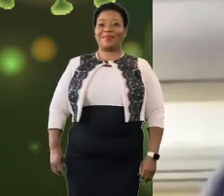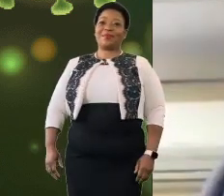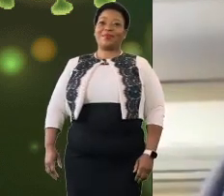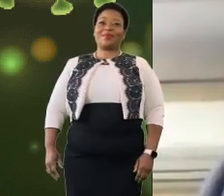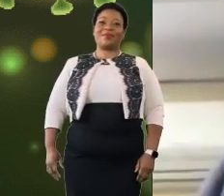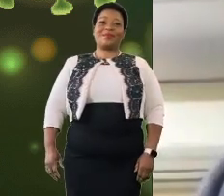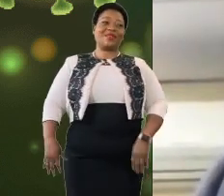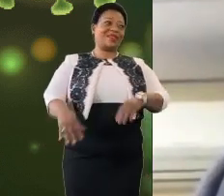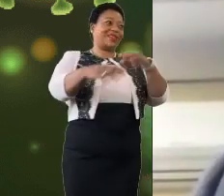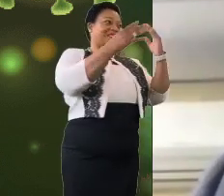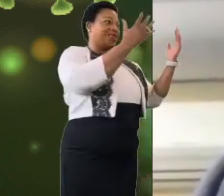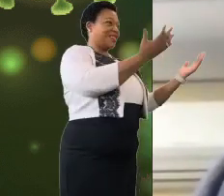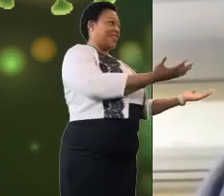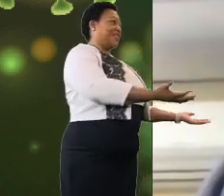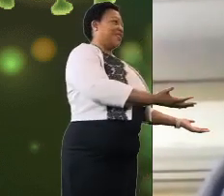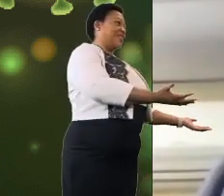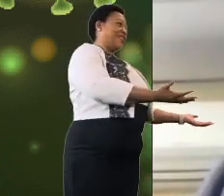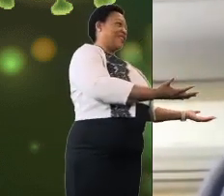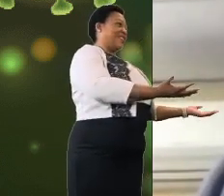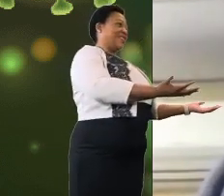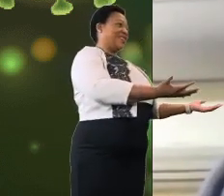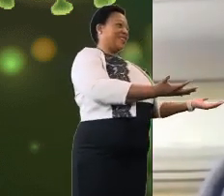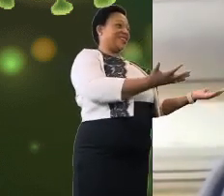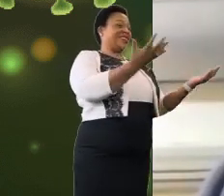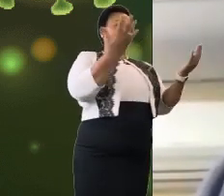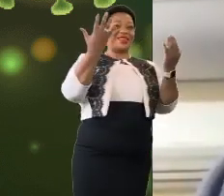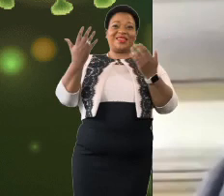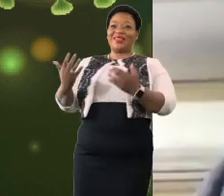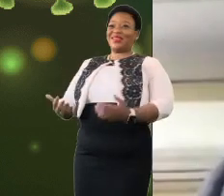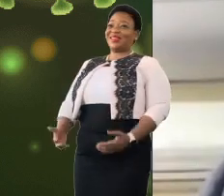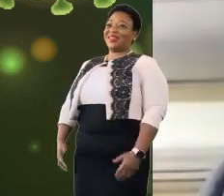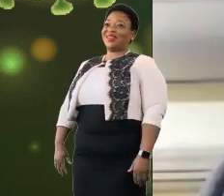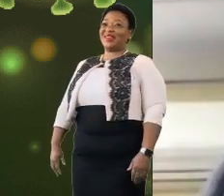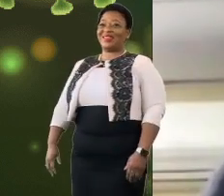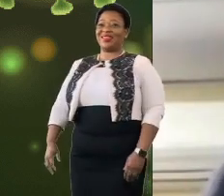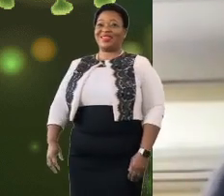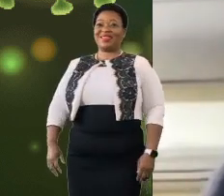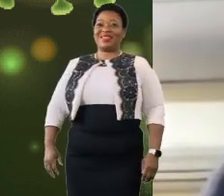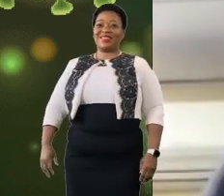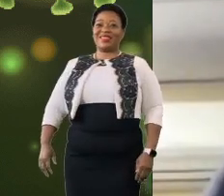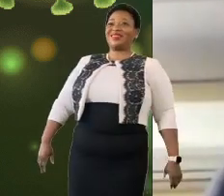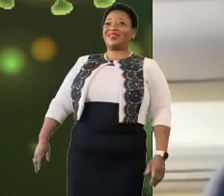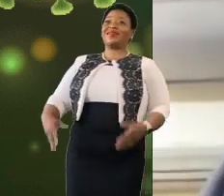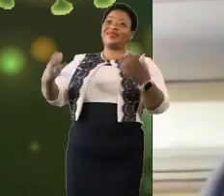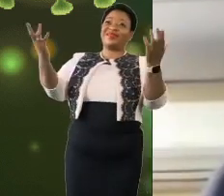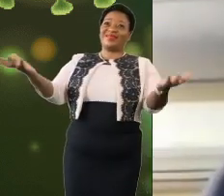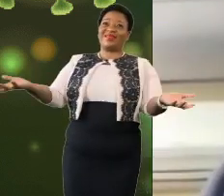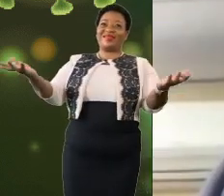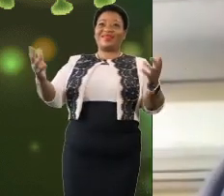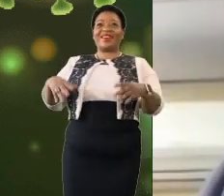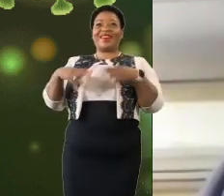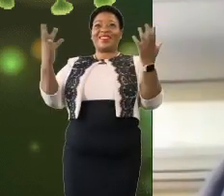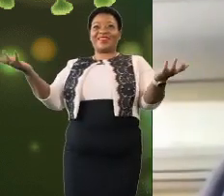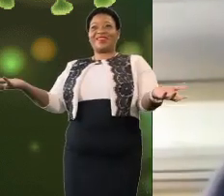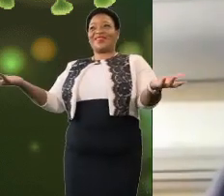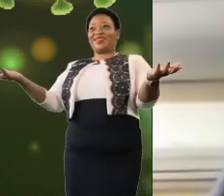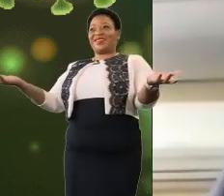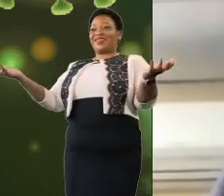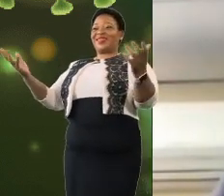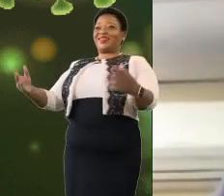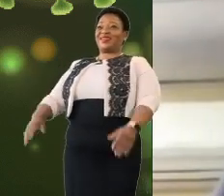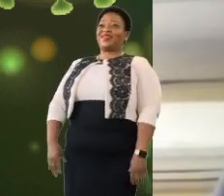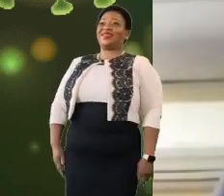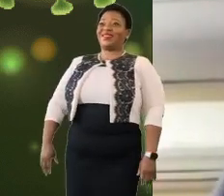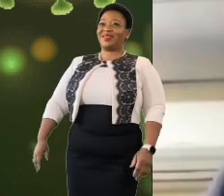you 3,000 rands. Because the trick here is you should not get more than what you would ordinarily get a month as a salary. So your